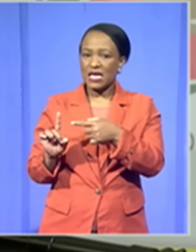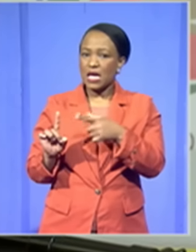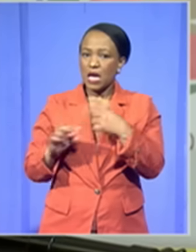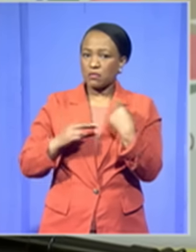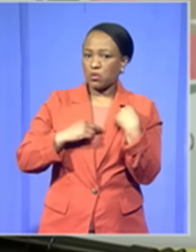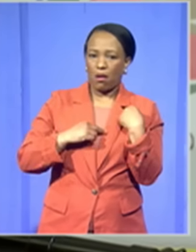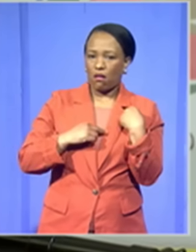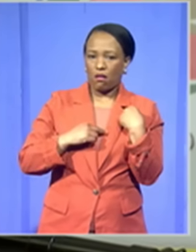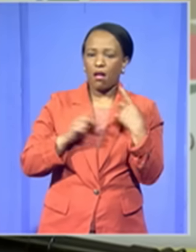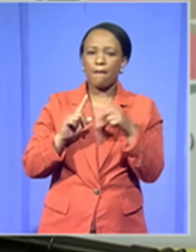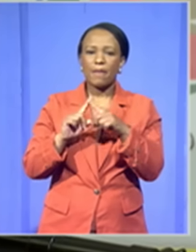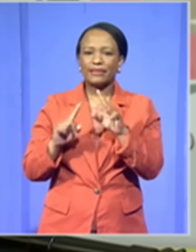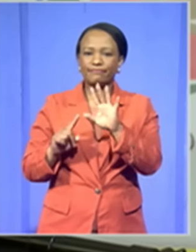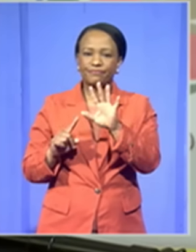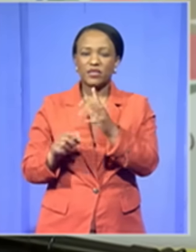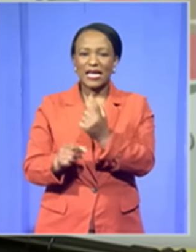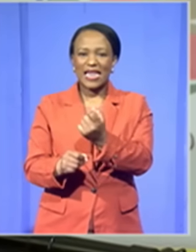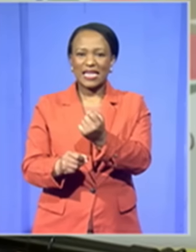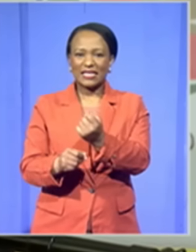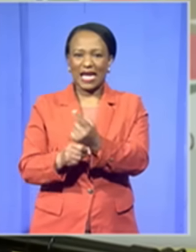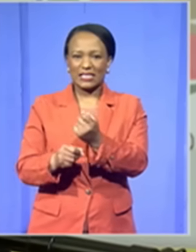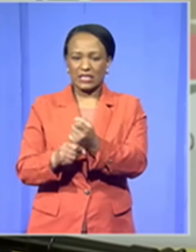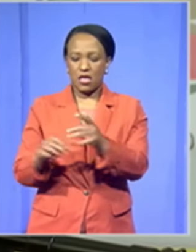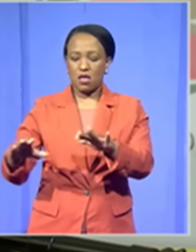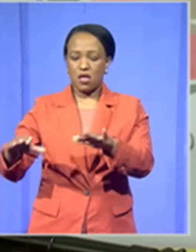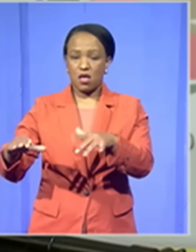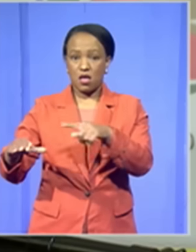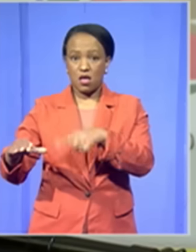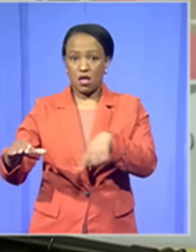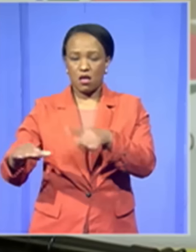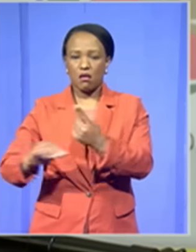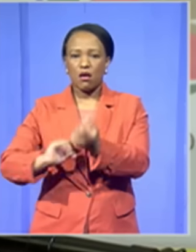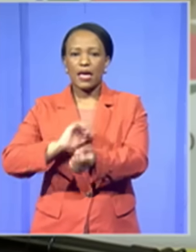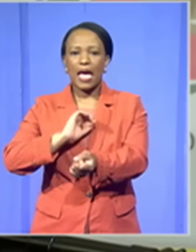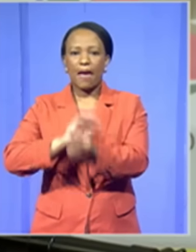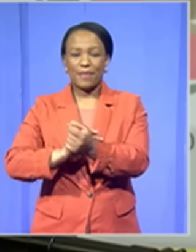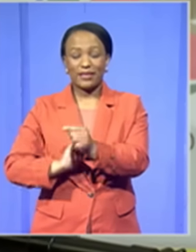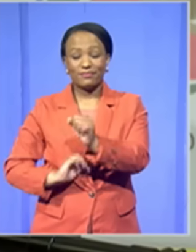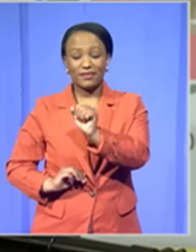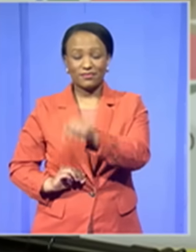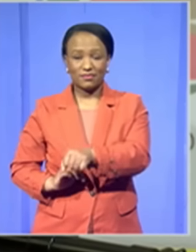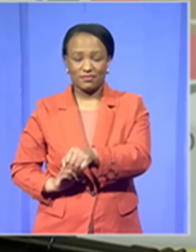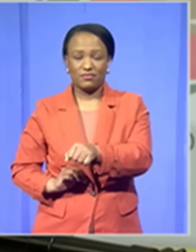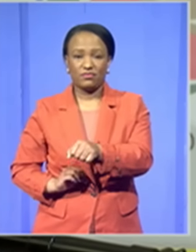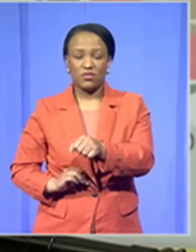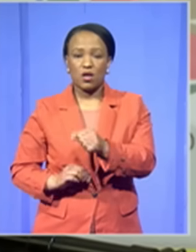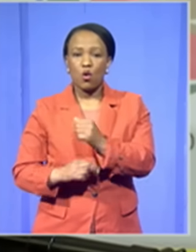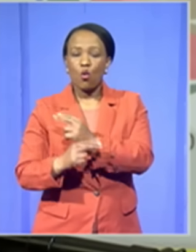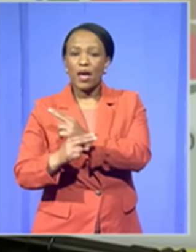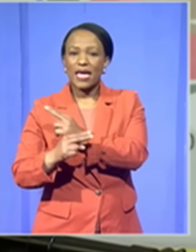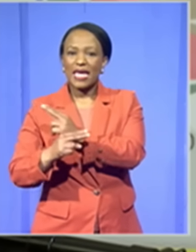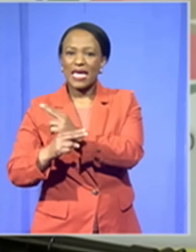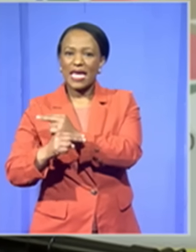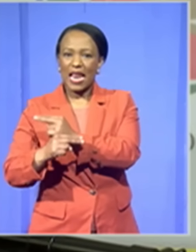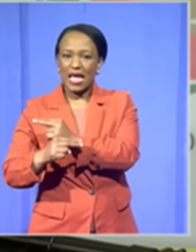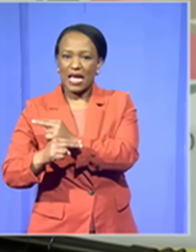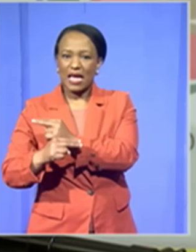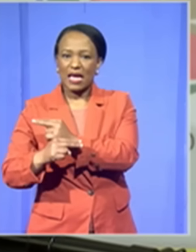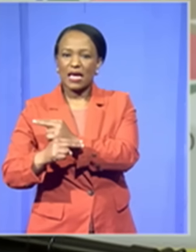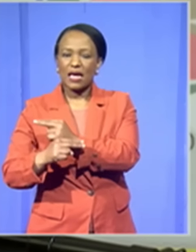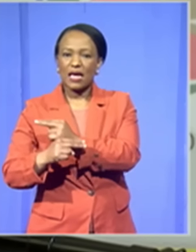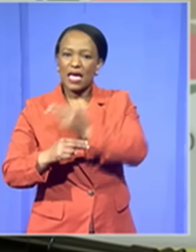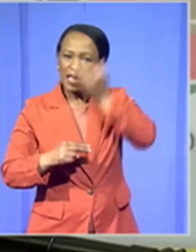space. We've got some tear here because the e-hailing and metered taxis are part